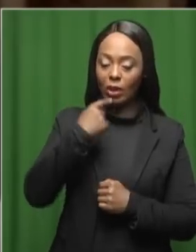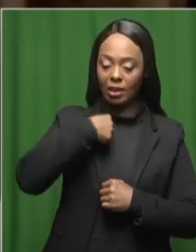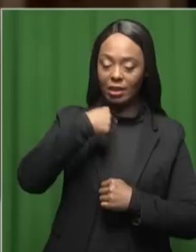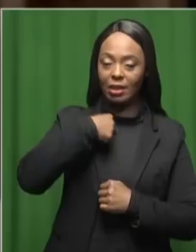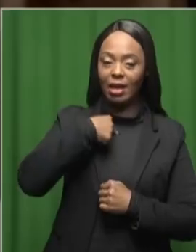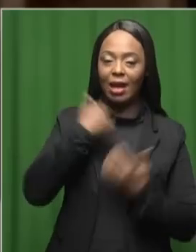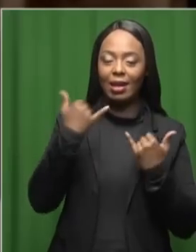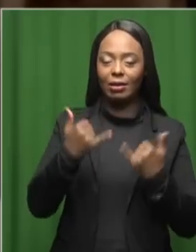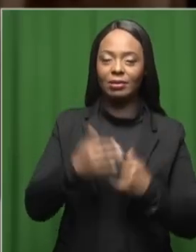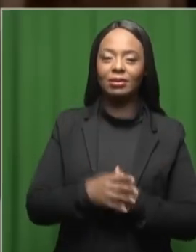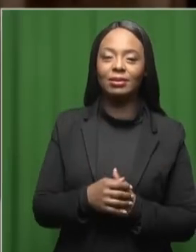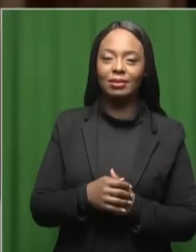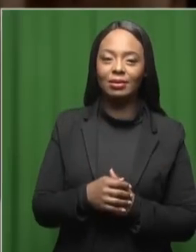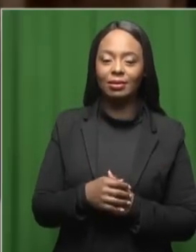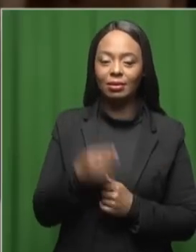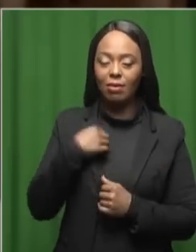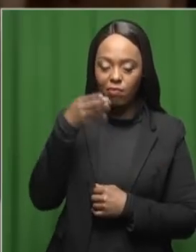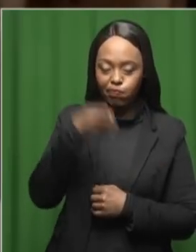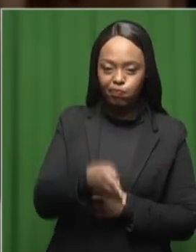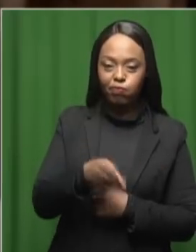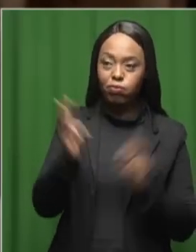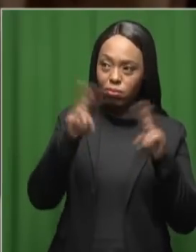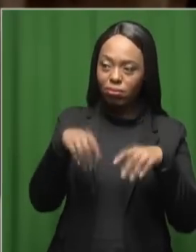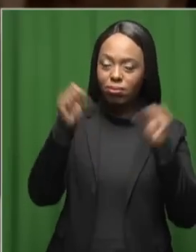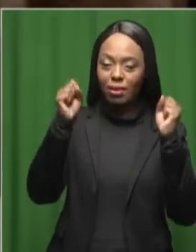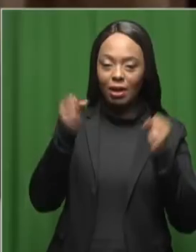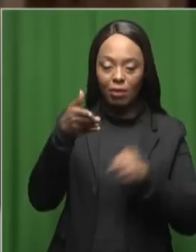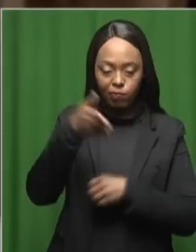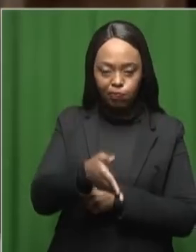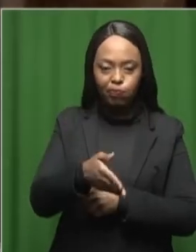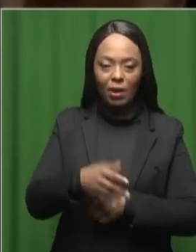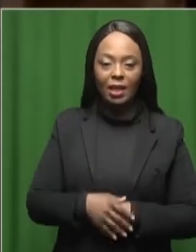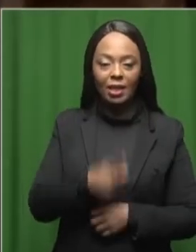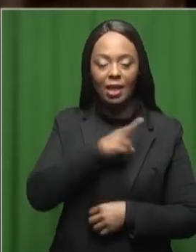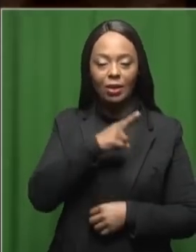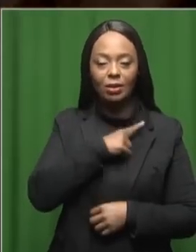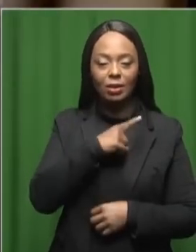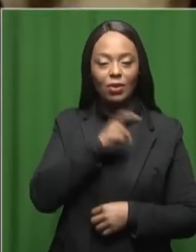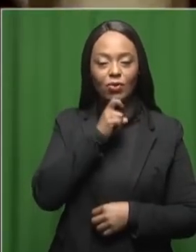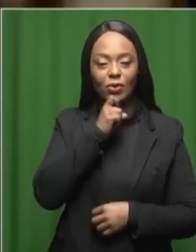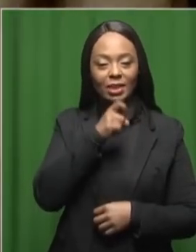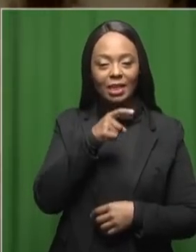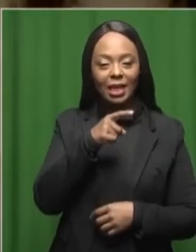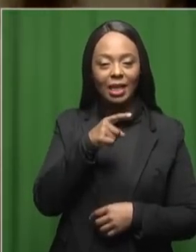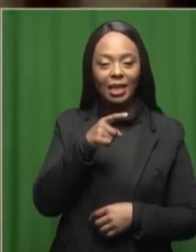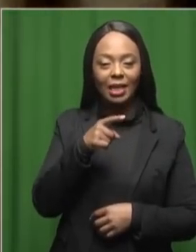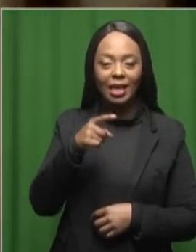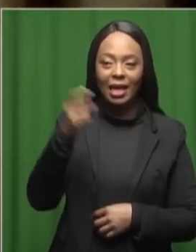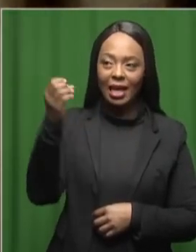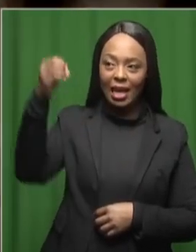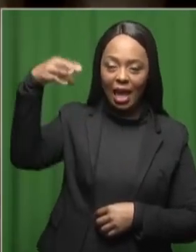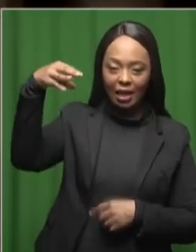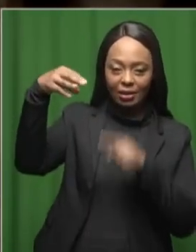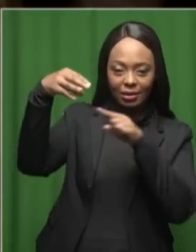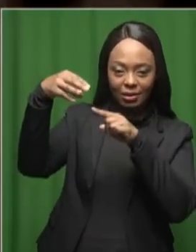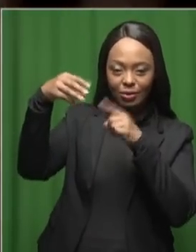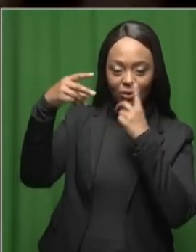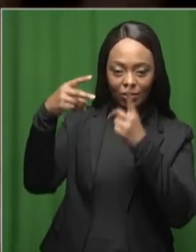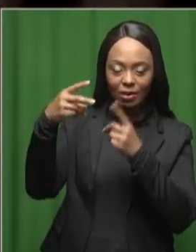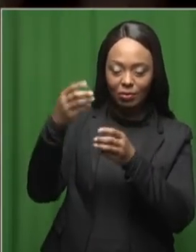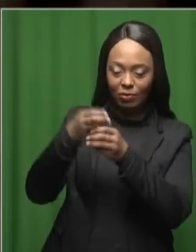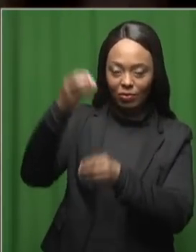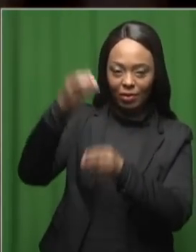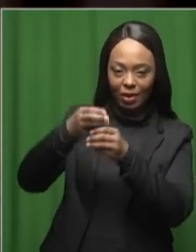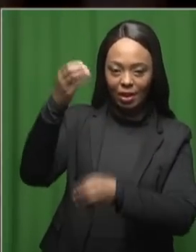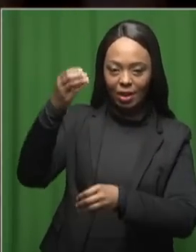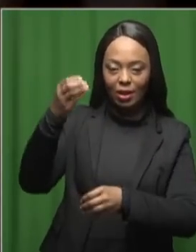now. Where I am, there is load shedding, and that's why I'm using this light that is on the side to